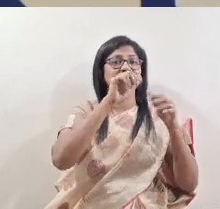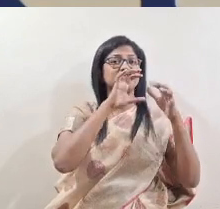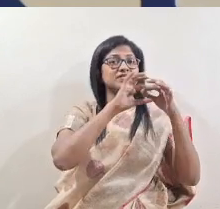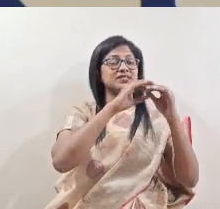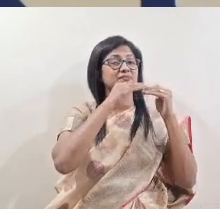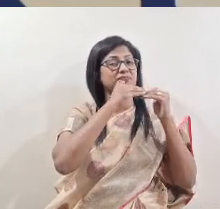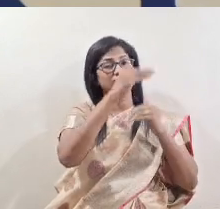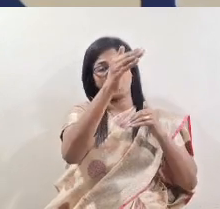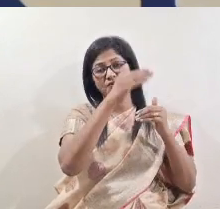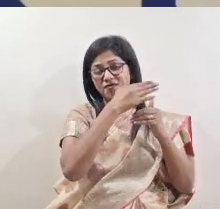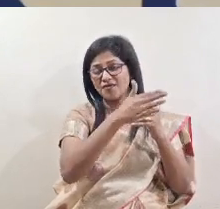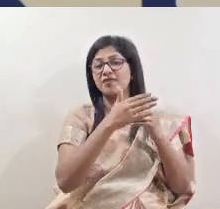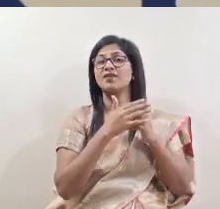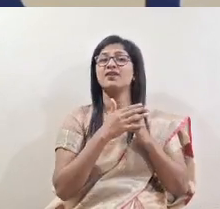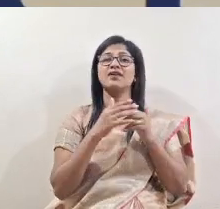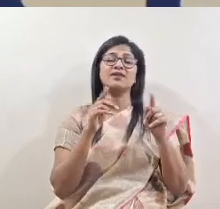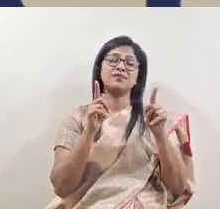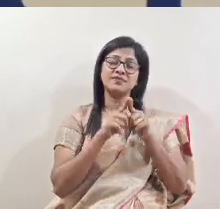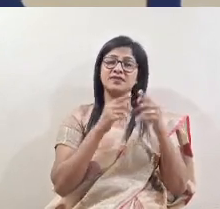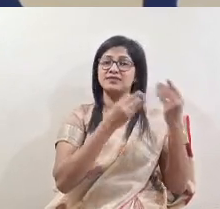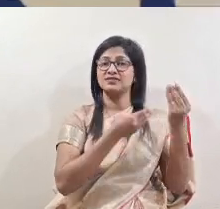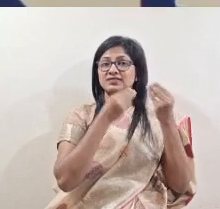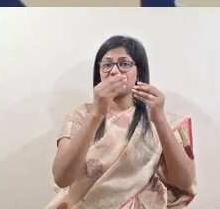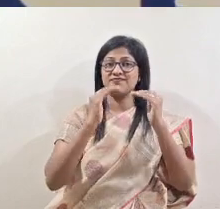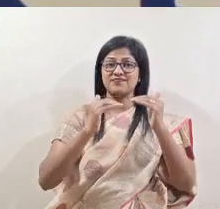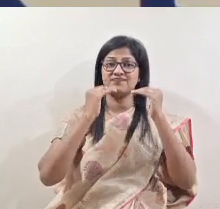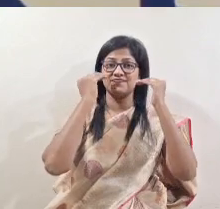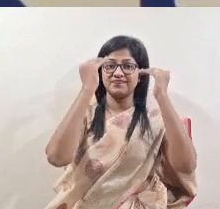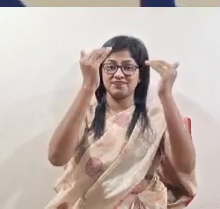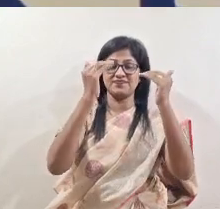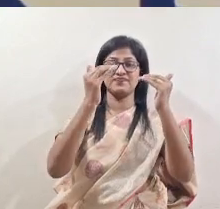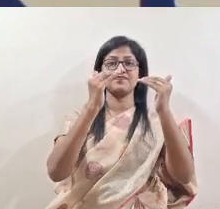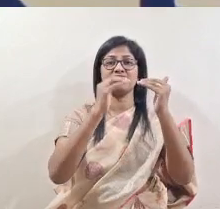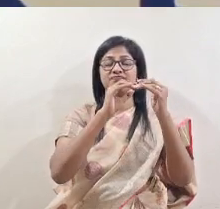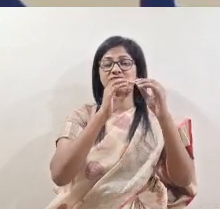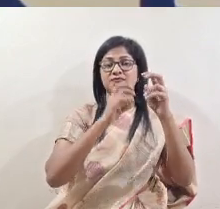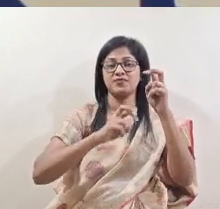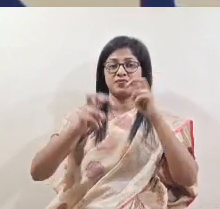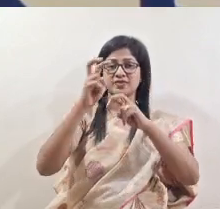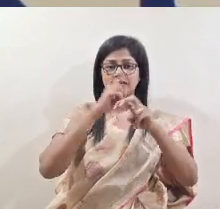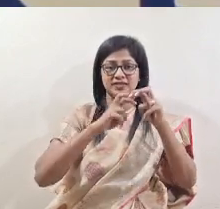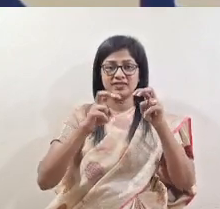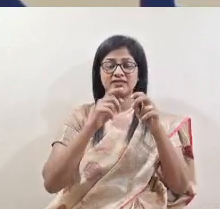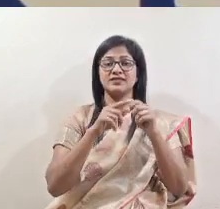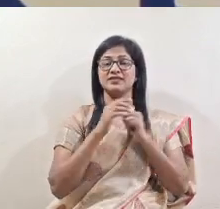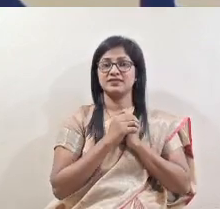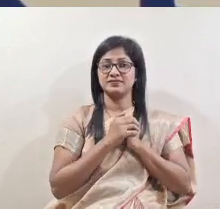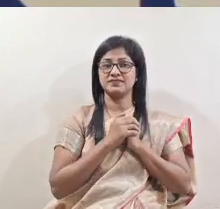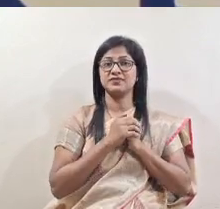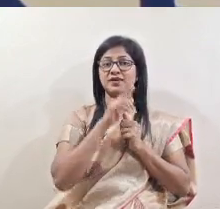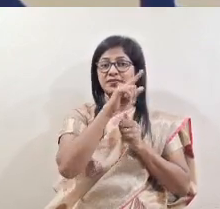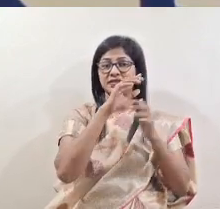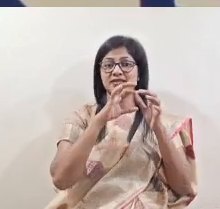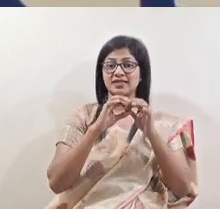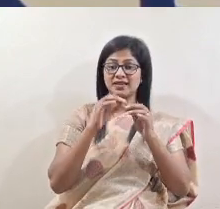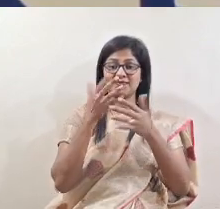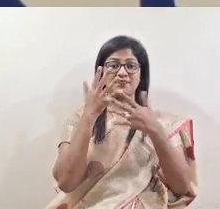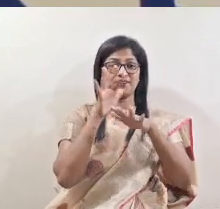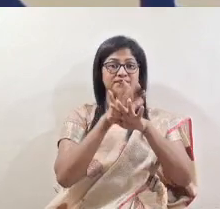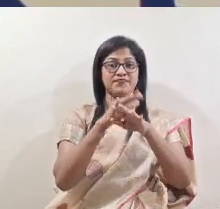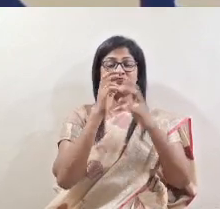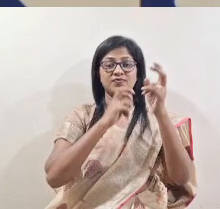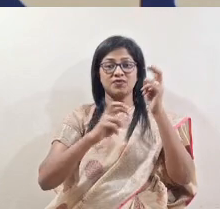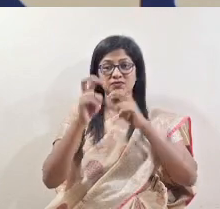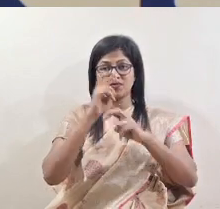of accessibility also, and in providing a very high level of mobility. But then when we talk about the